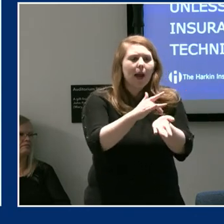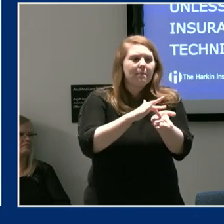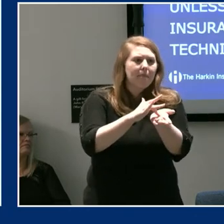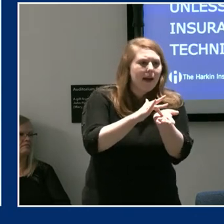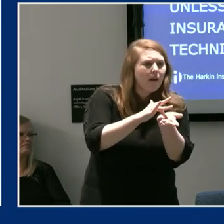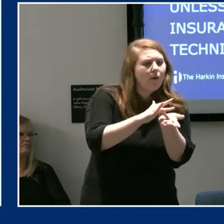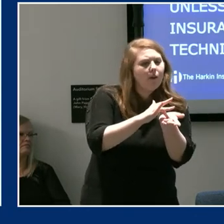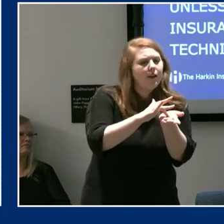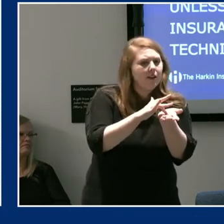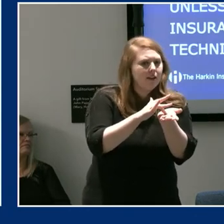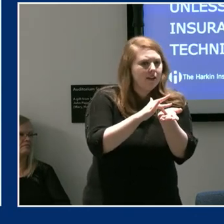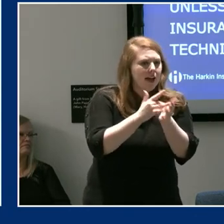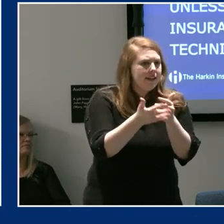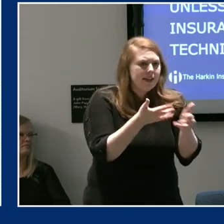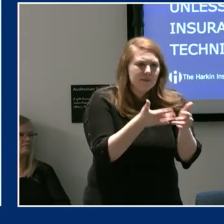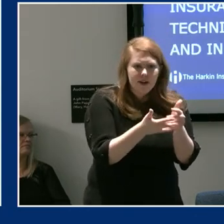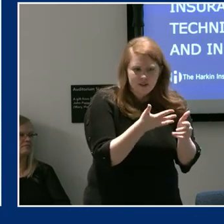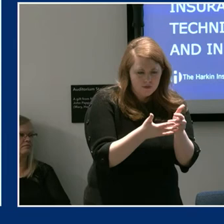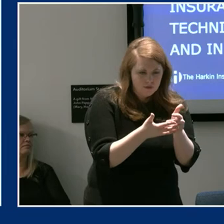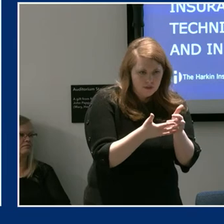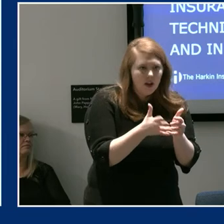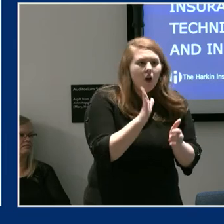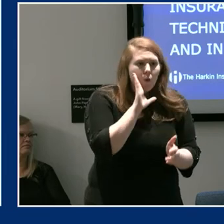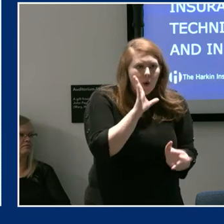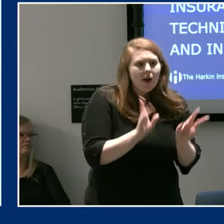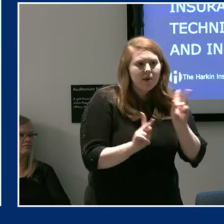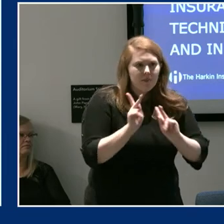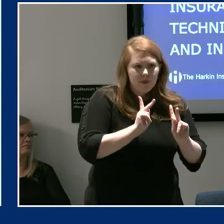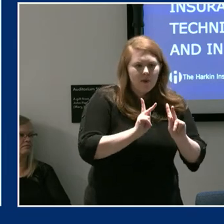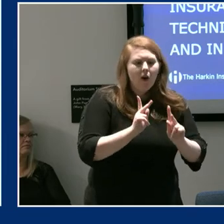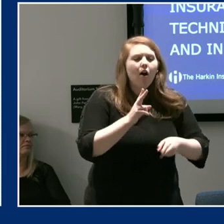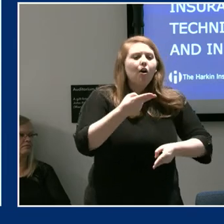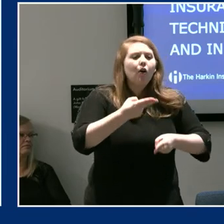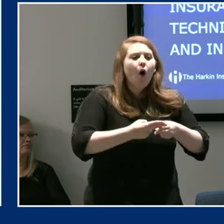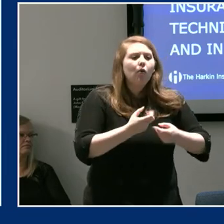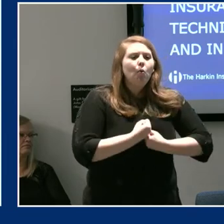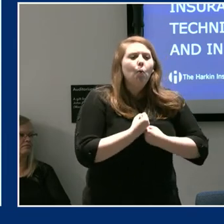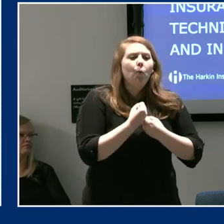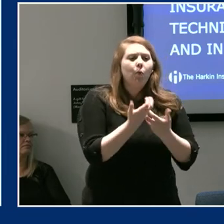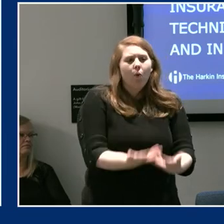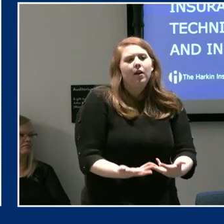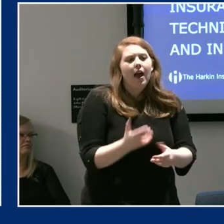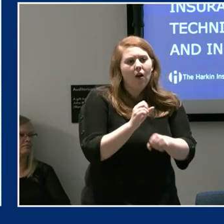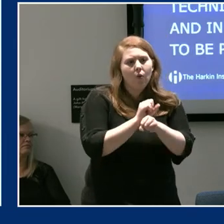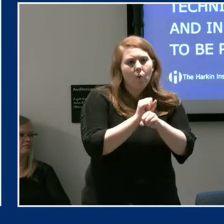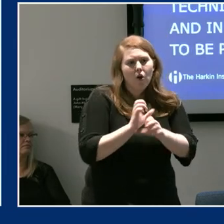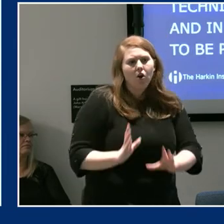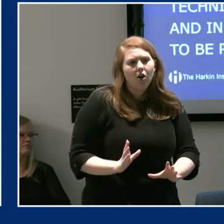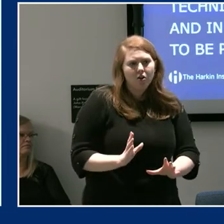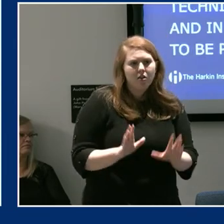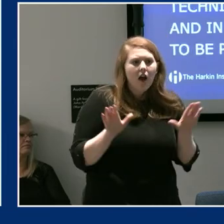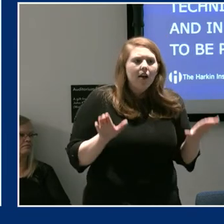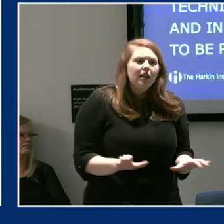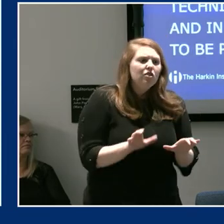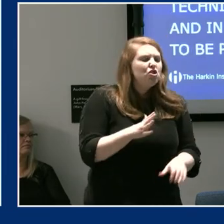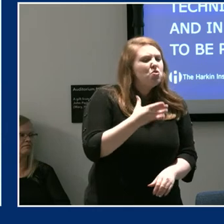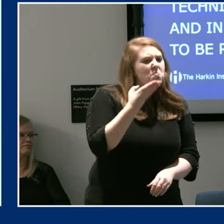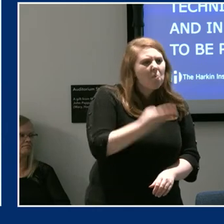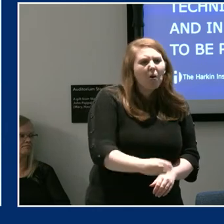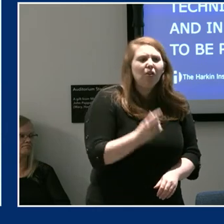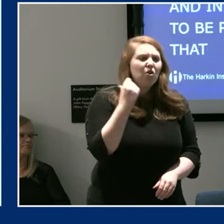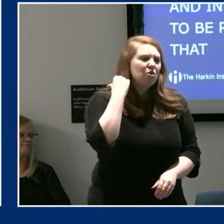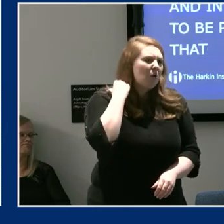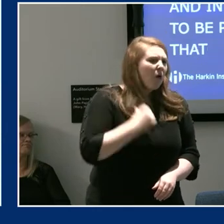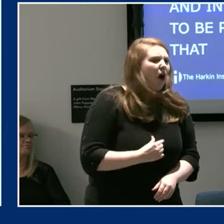community, there are going to be people, we call them worn out workers, that they do blue collar, the hardest kind of